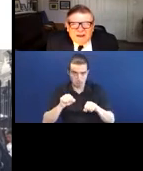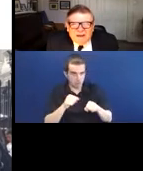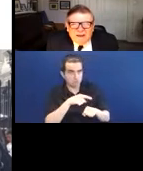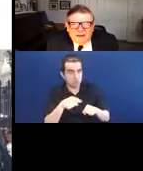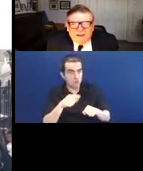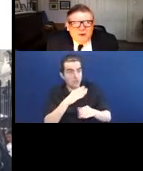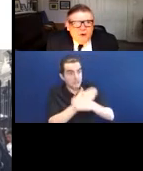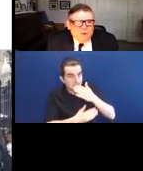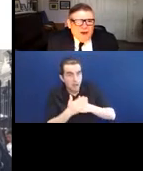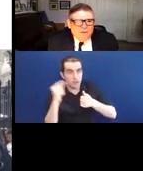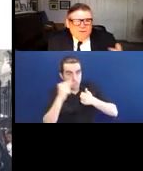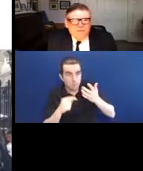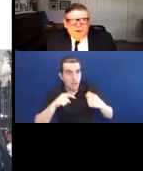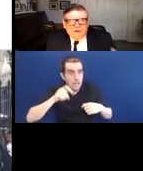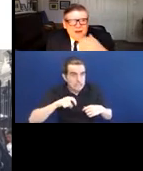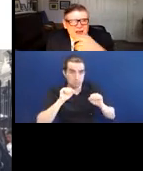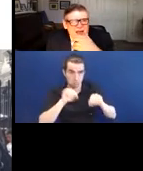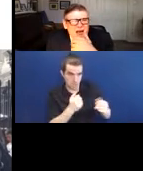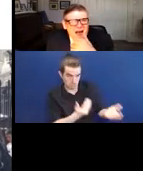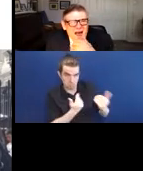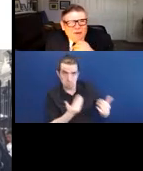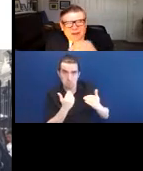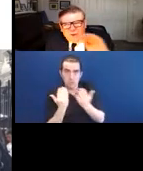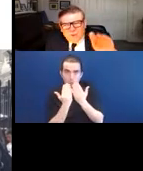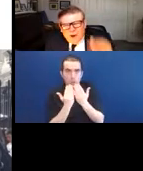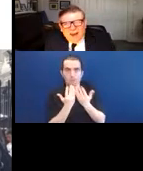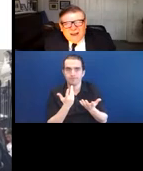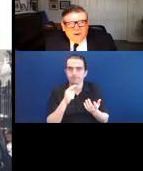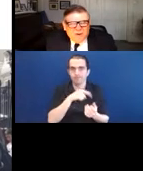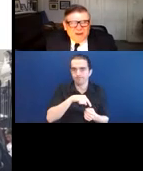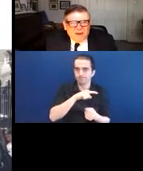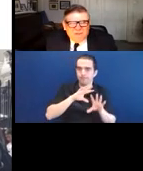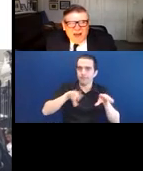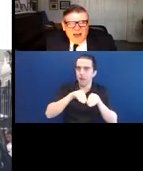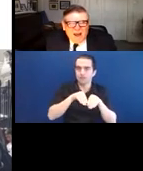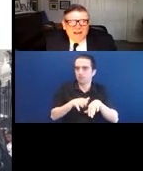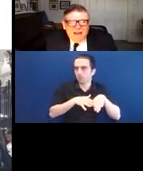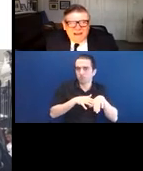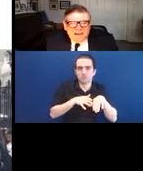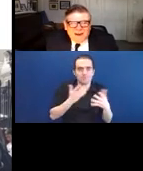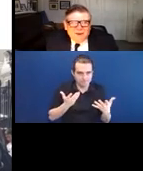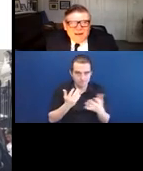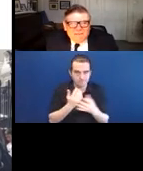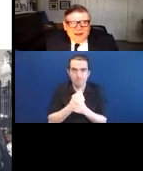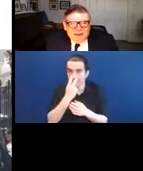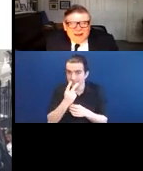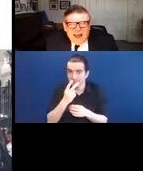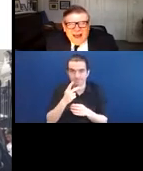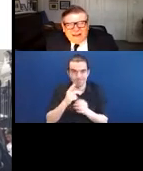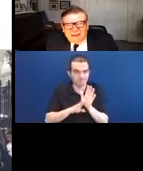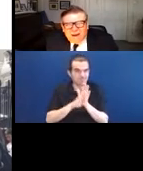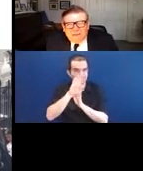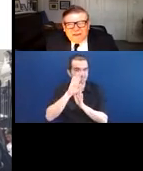the normal level of abuse, which is already 2 or 3 times higher. So that means